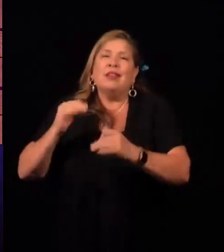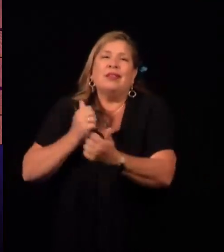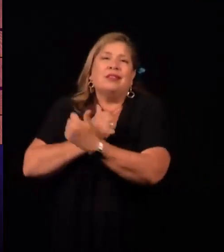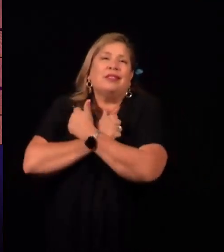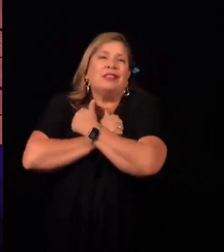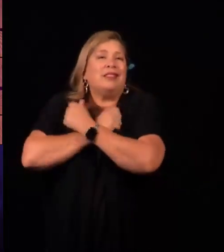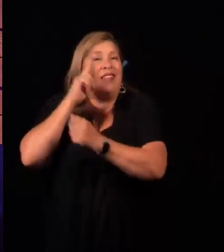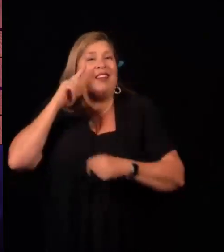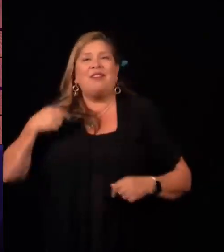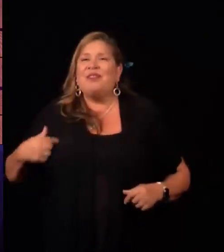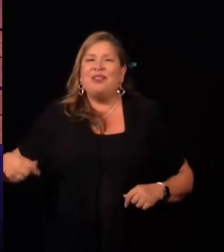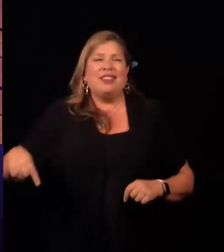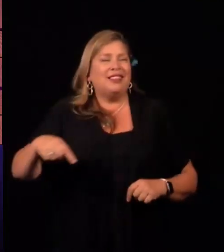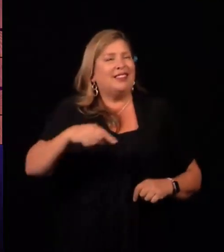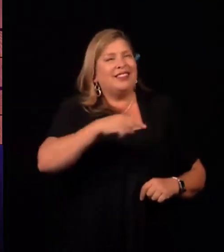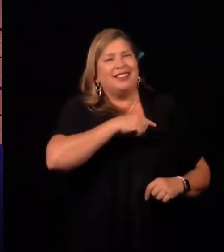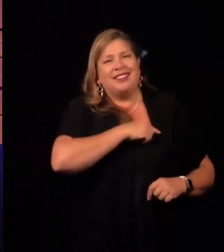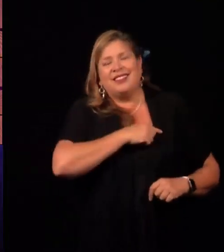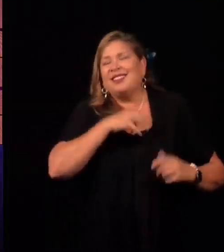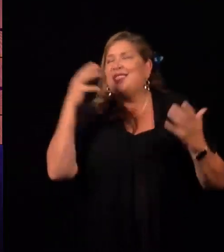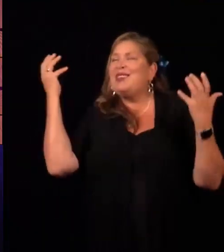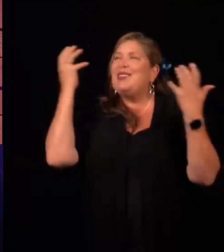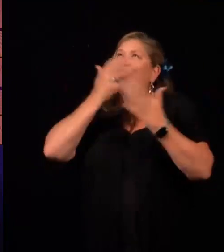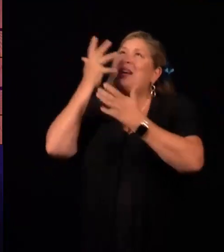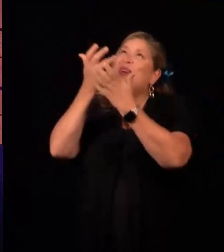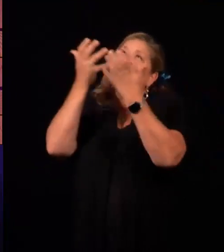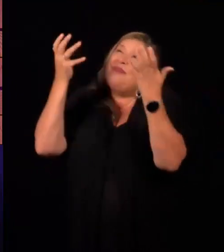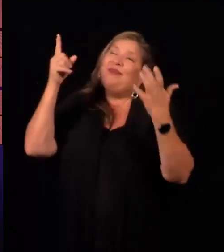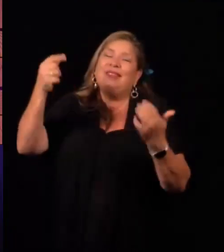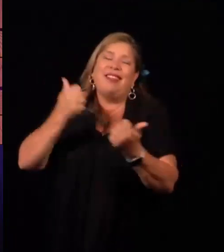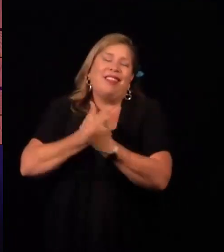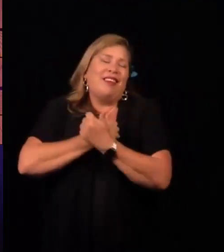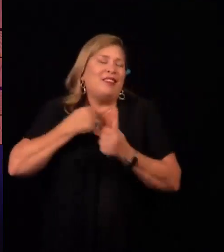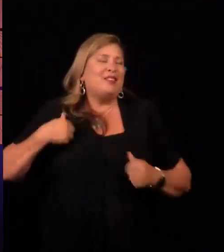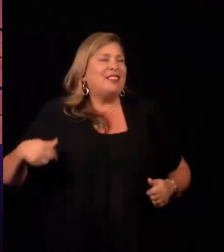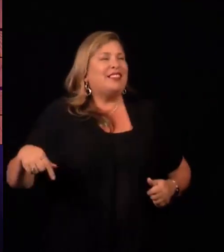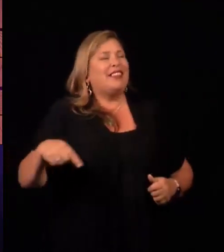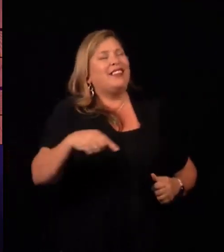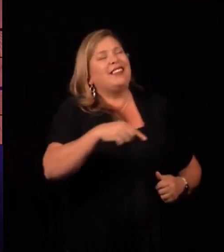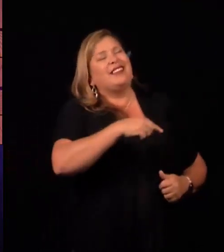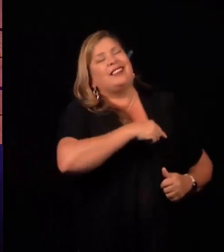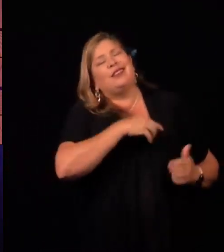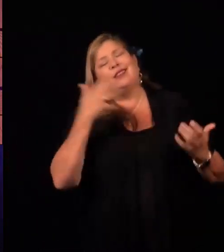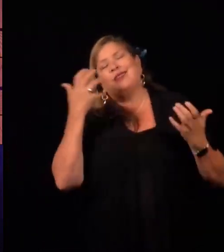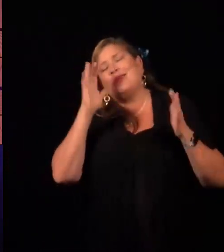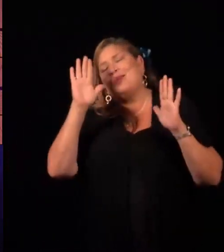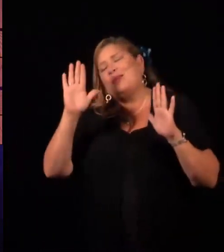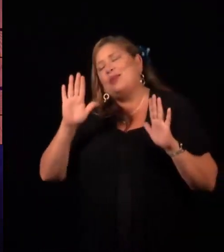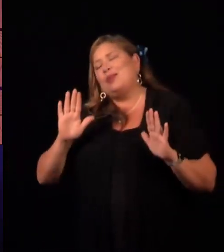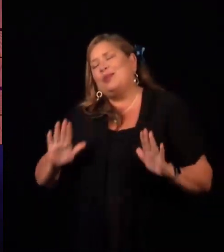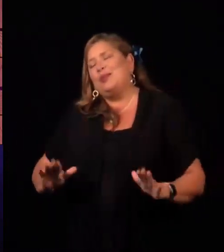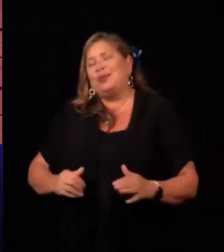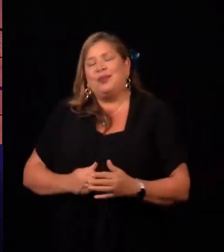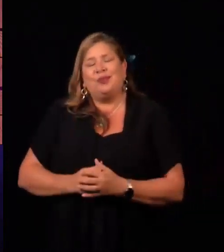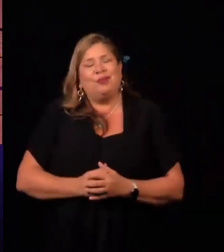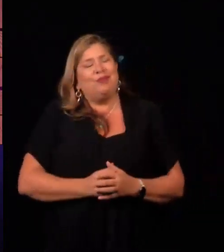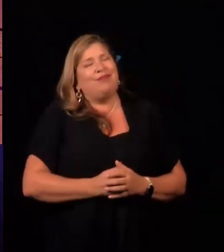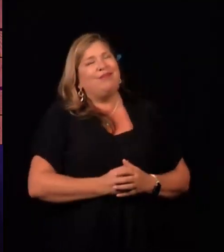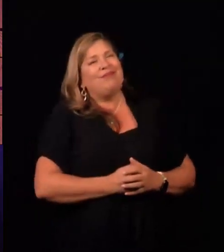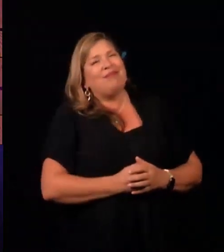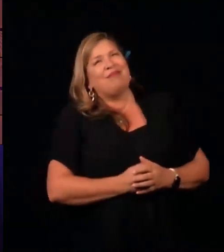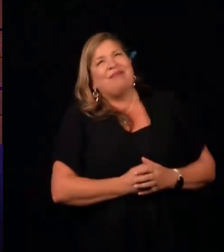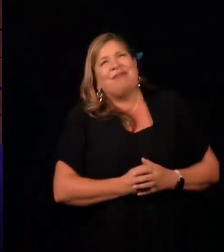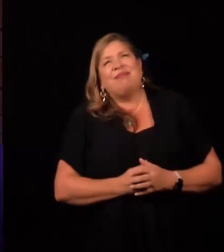Oh, how he loves us. How he loves us so. Let's sing that